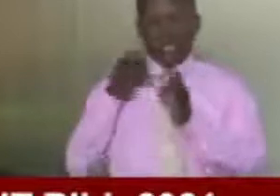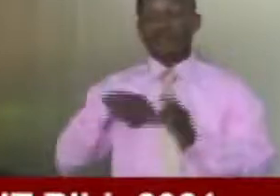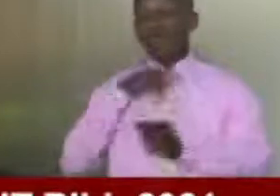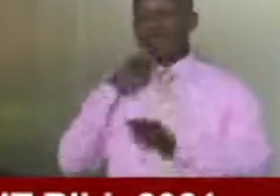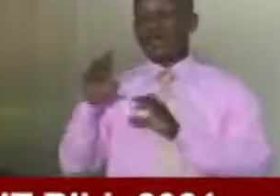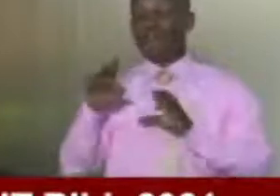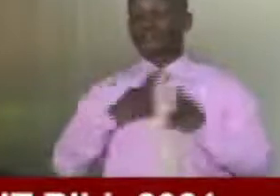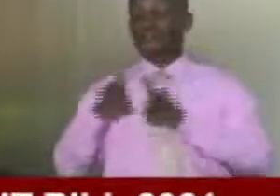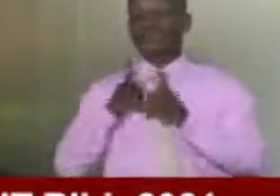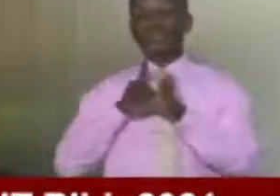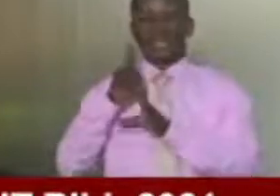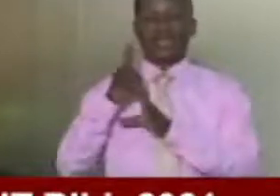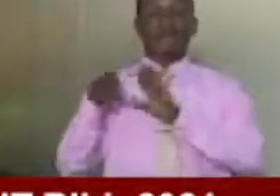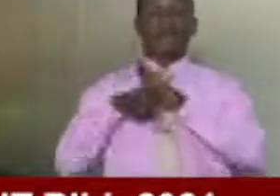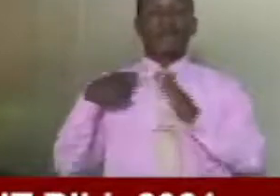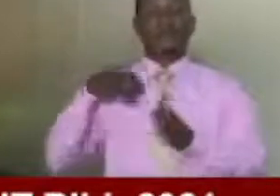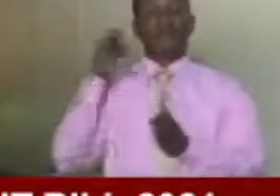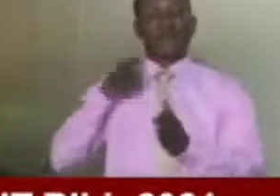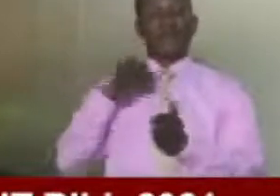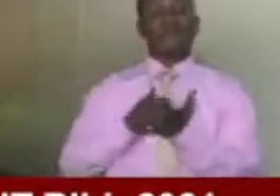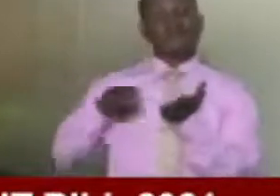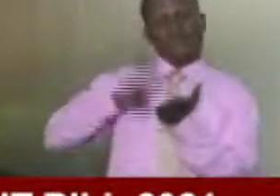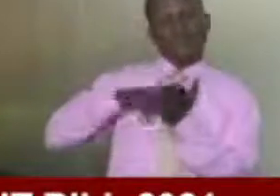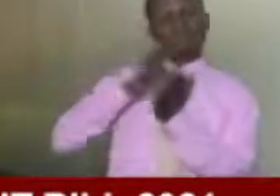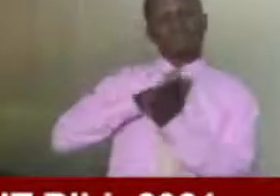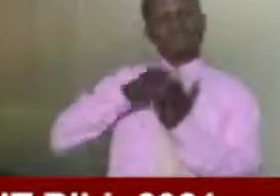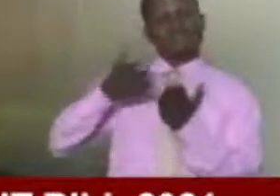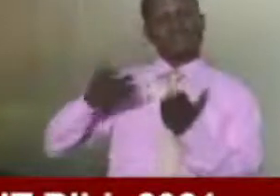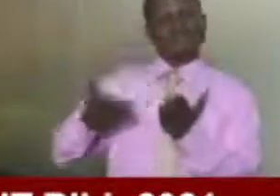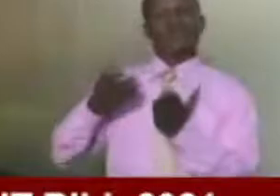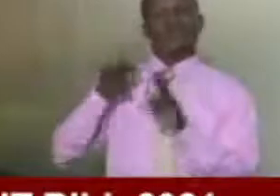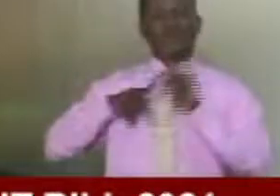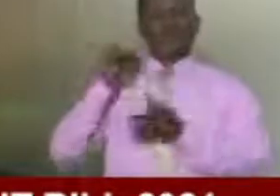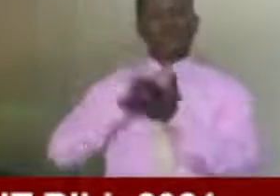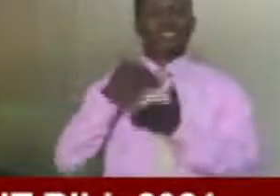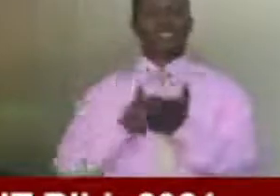primaries, you need to have a register of people who have registered properly,